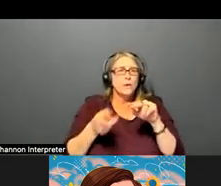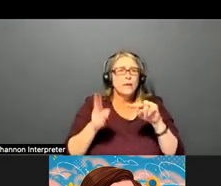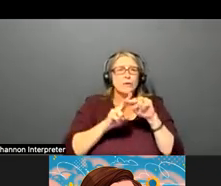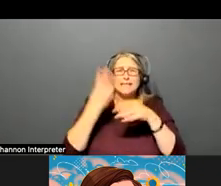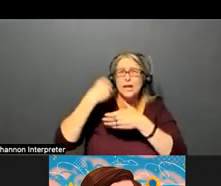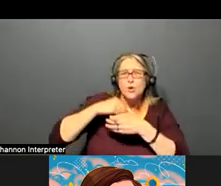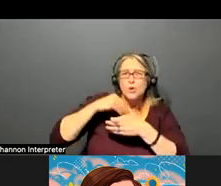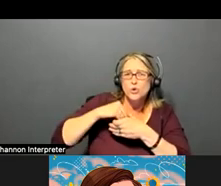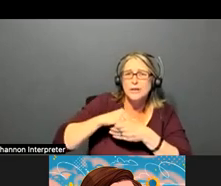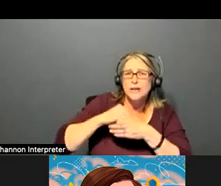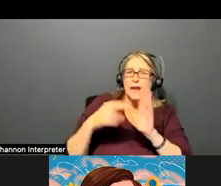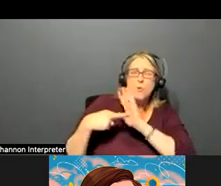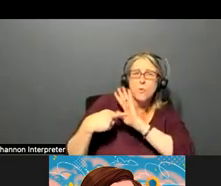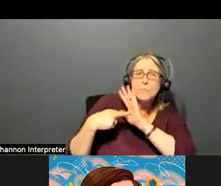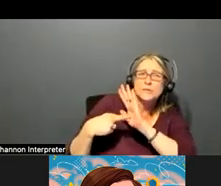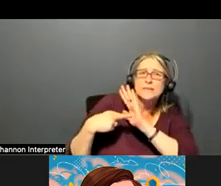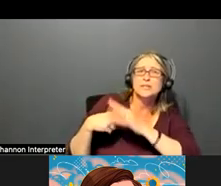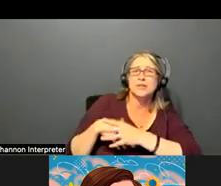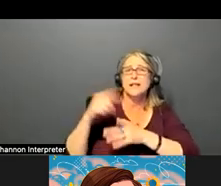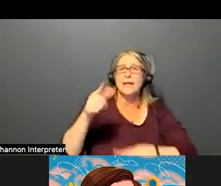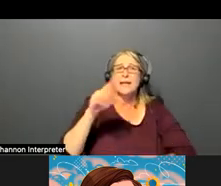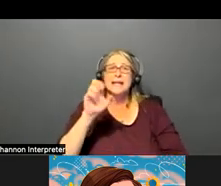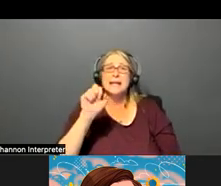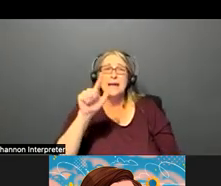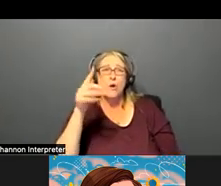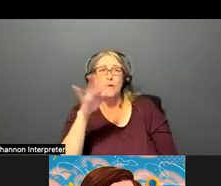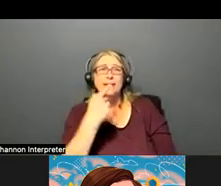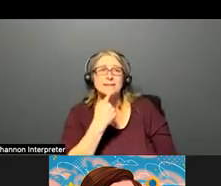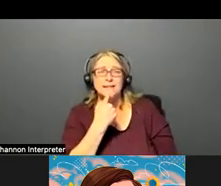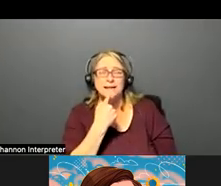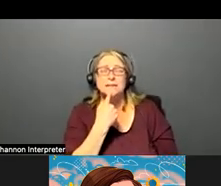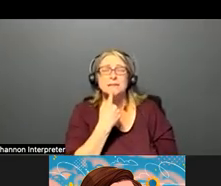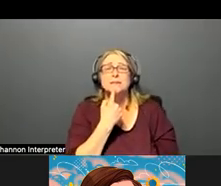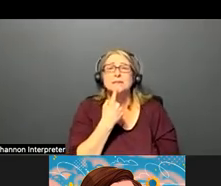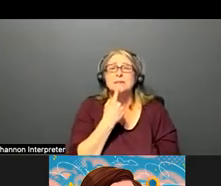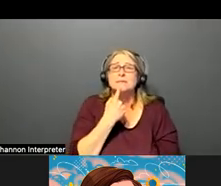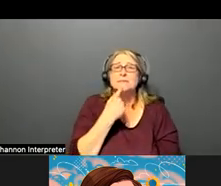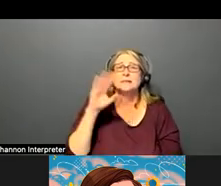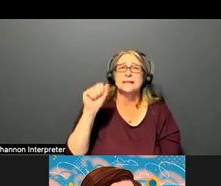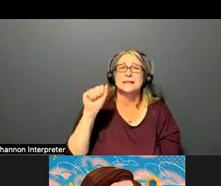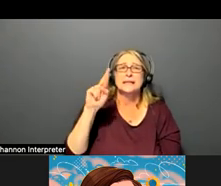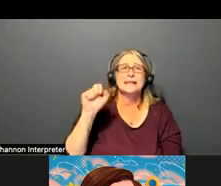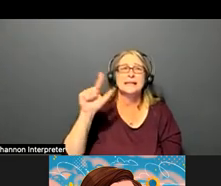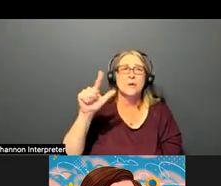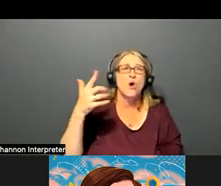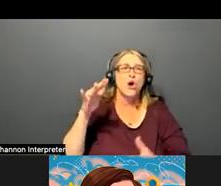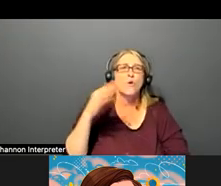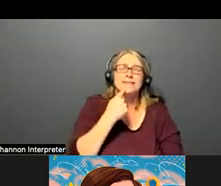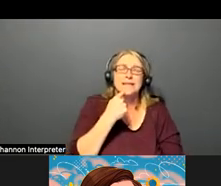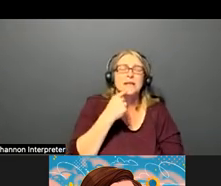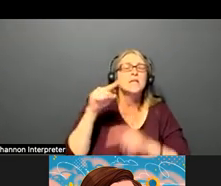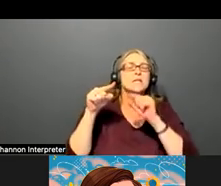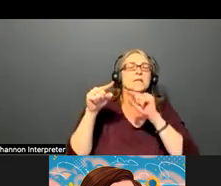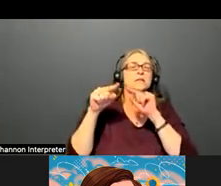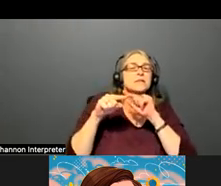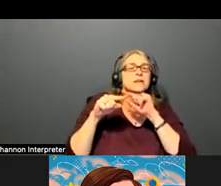and representation, like Carol was saying. And so I think we just, if I can encourage you just to keep that all